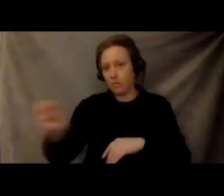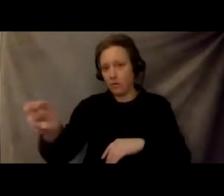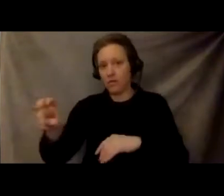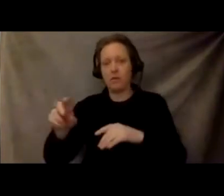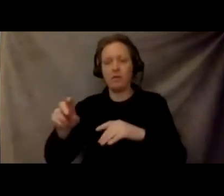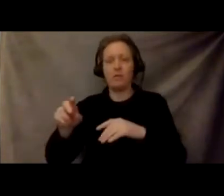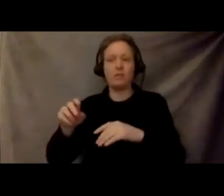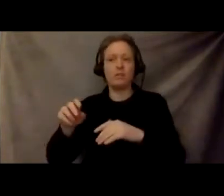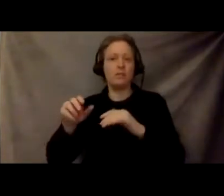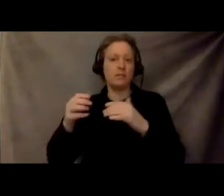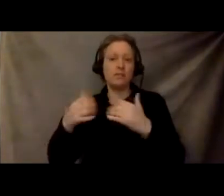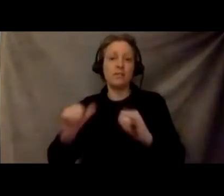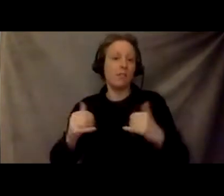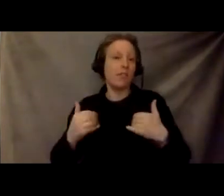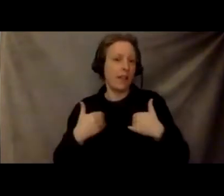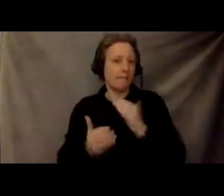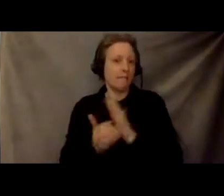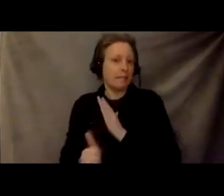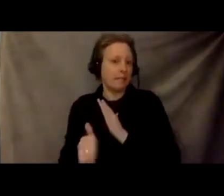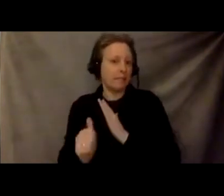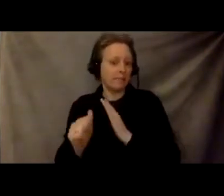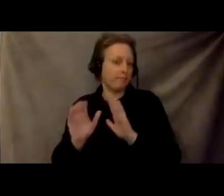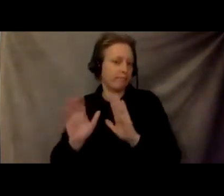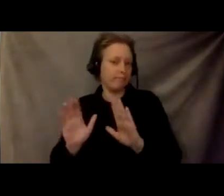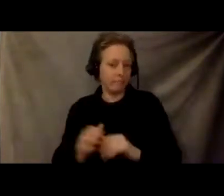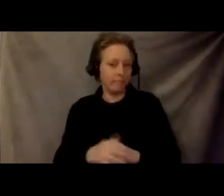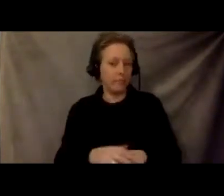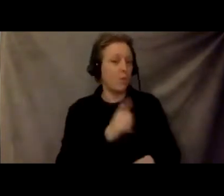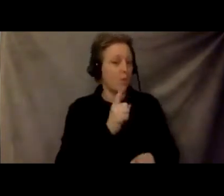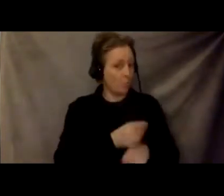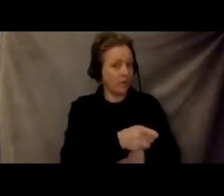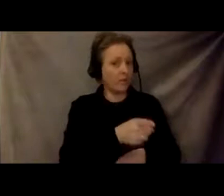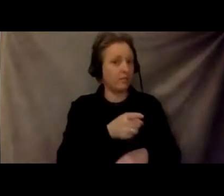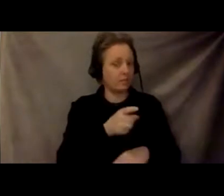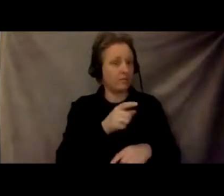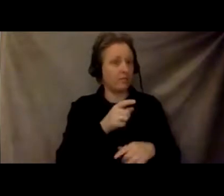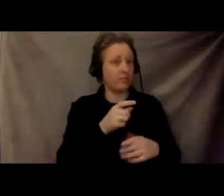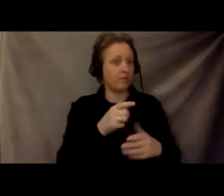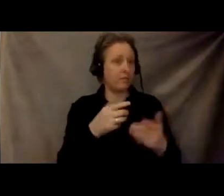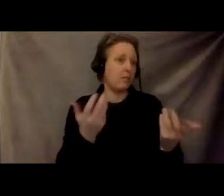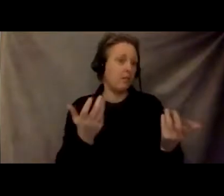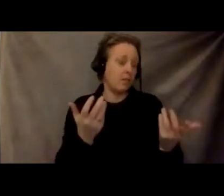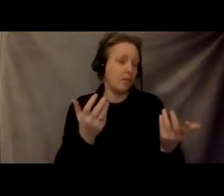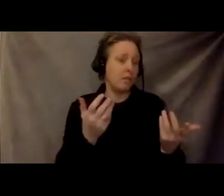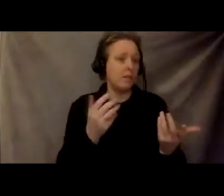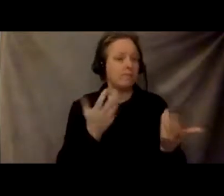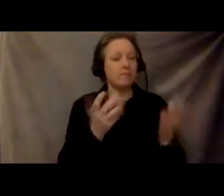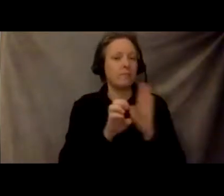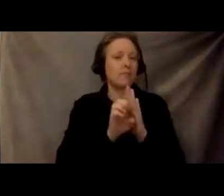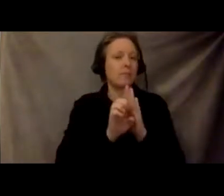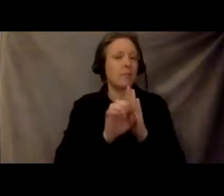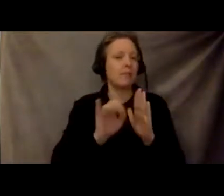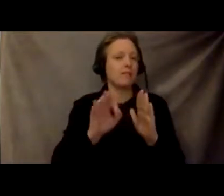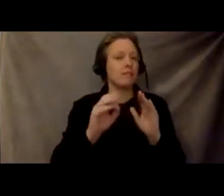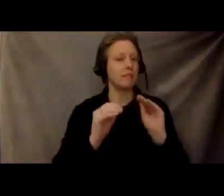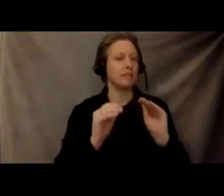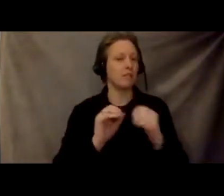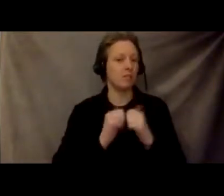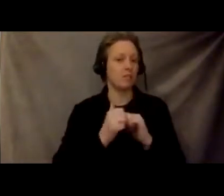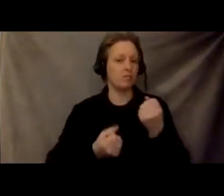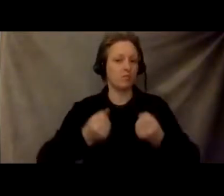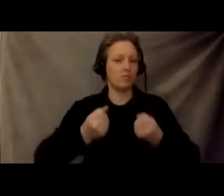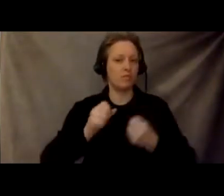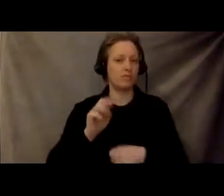have programs, for instance, to drive trucks, and you just mentioned, what if we don't need truck drivers because we use or we have programs